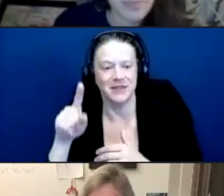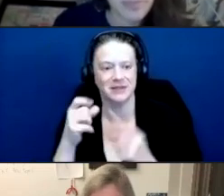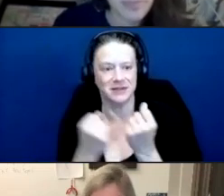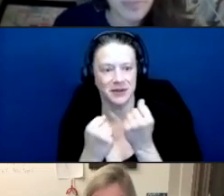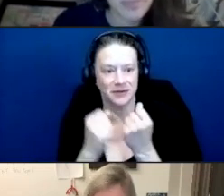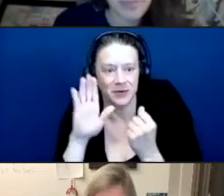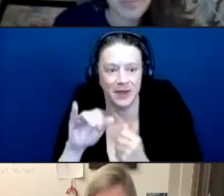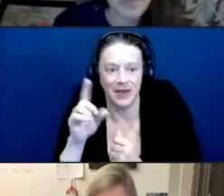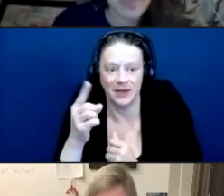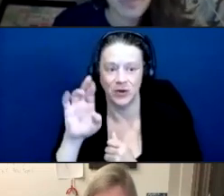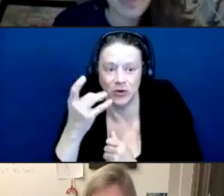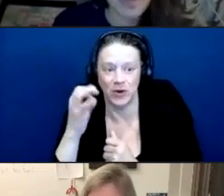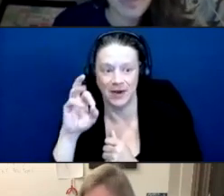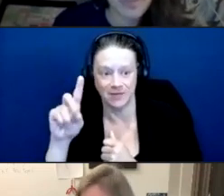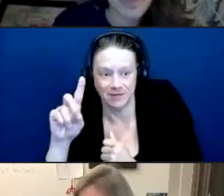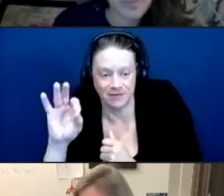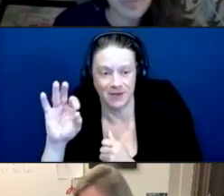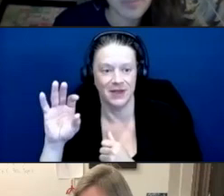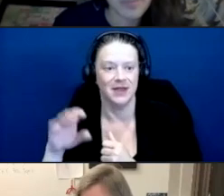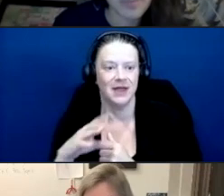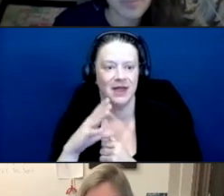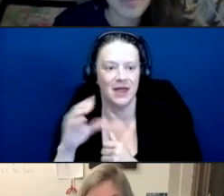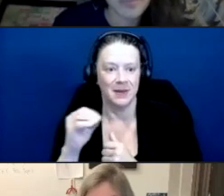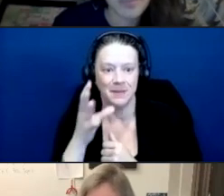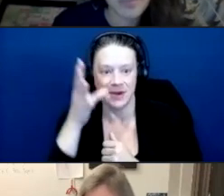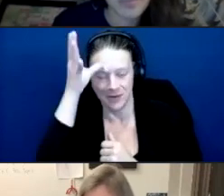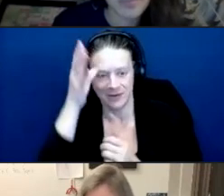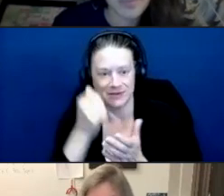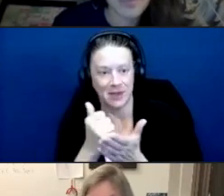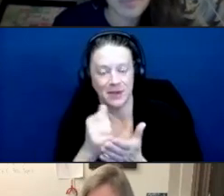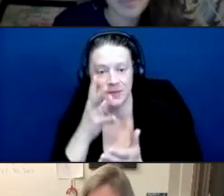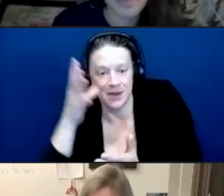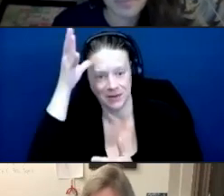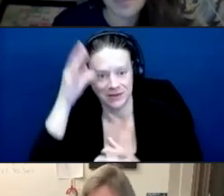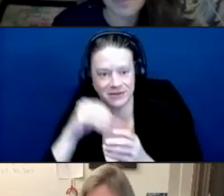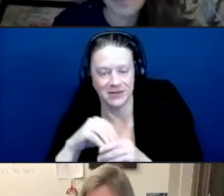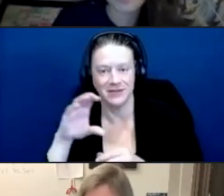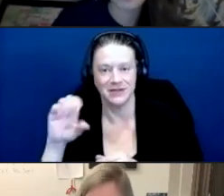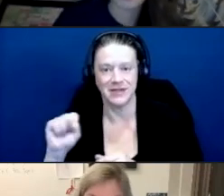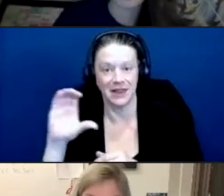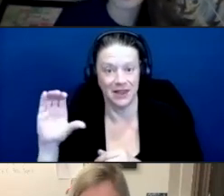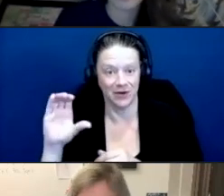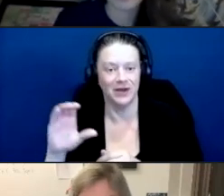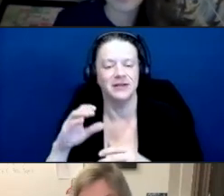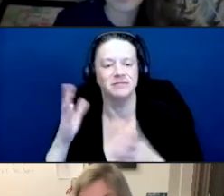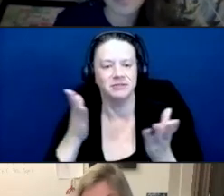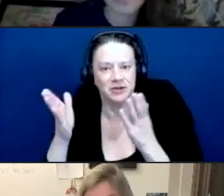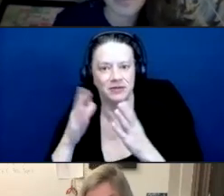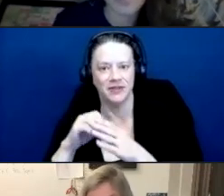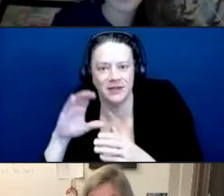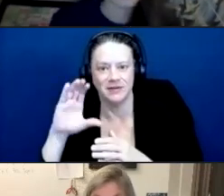Valley, located in Fresno, Parents Helping Parents in Santa Clara, serving the Silicon Valley